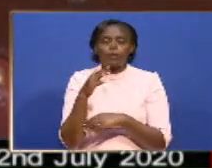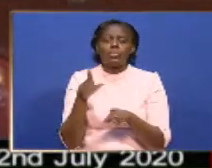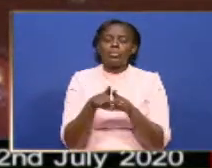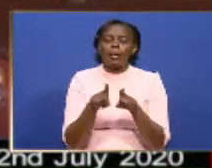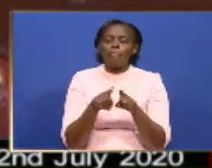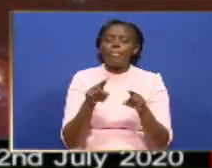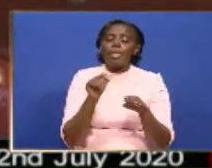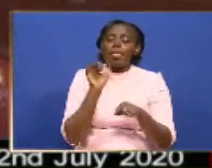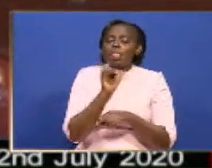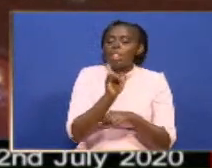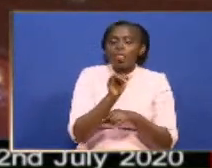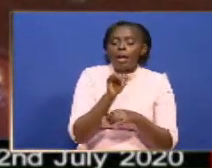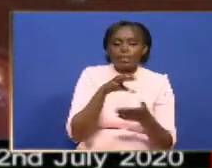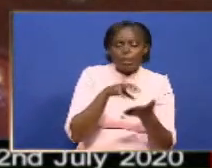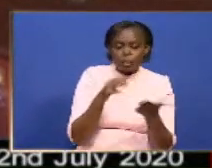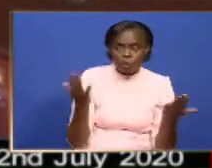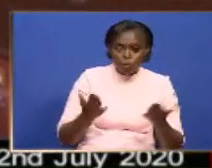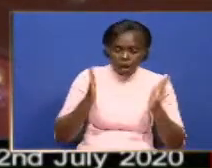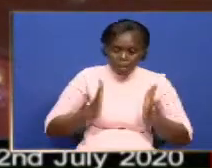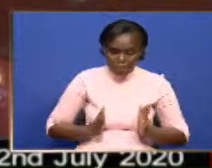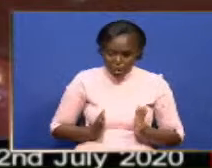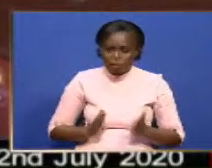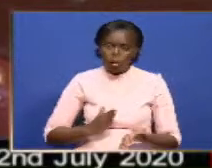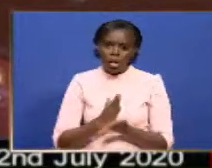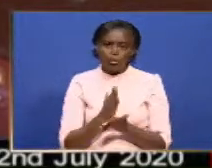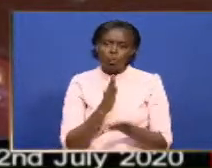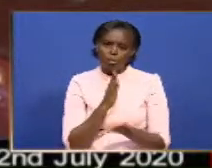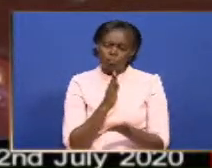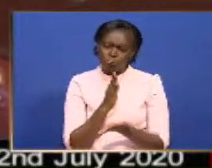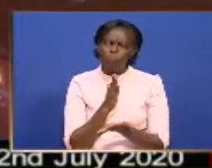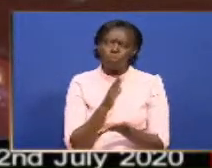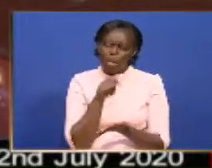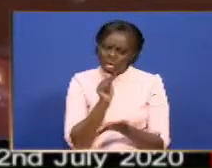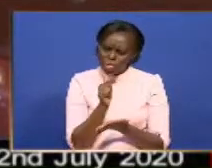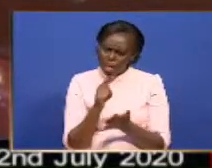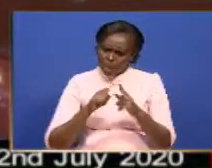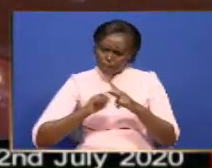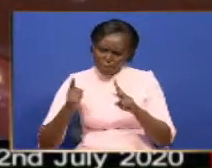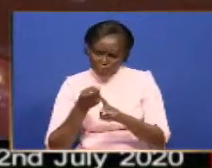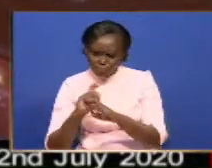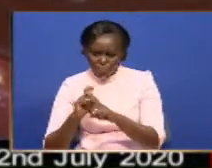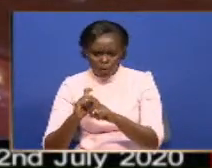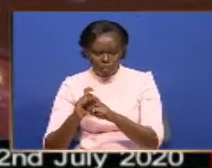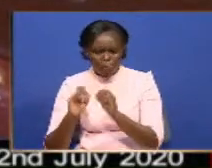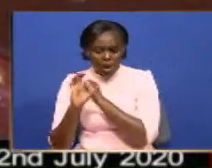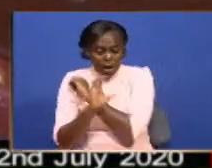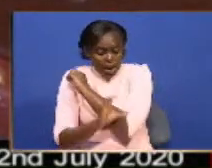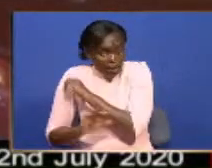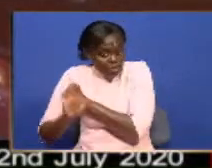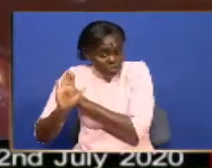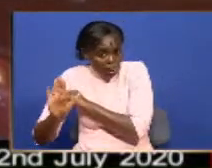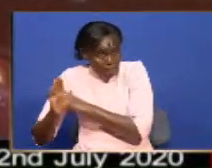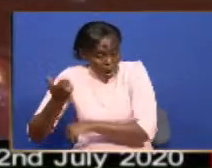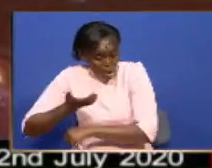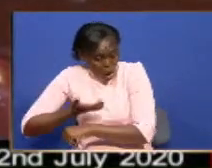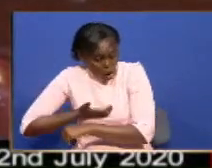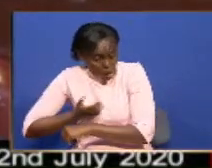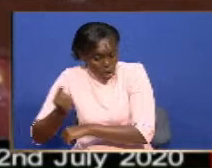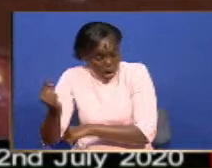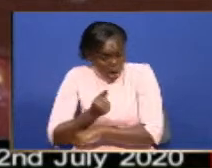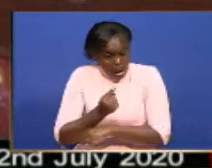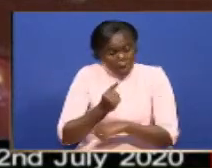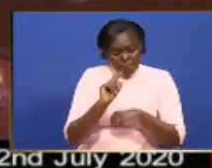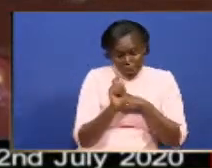maybe that in cases where a person can actually prove that they are running away from such instances, and that should be included.